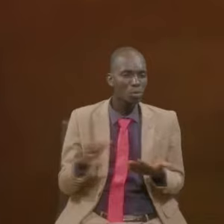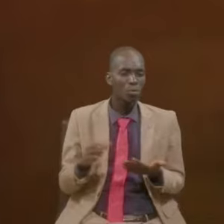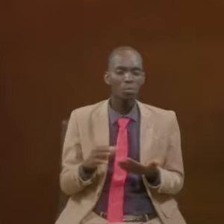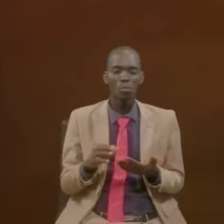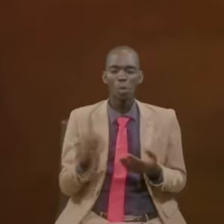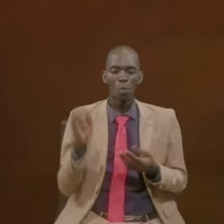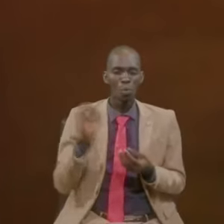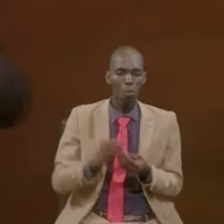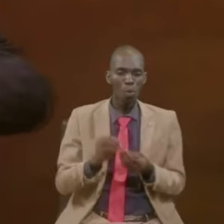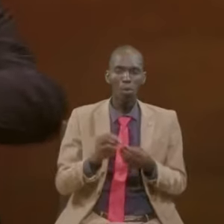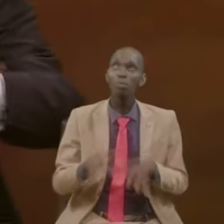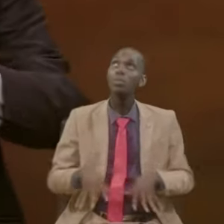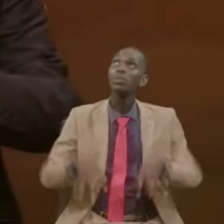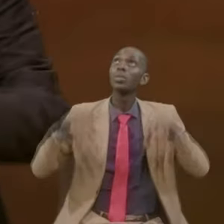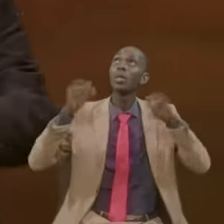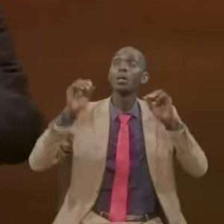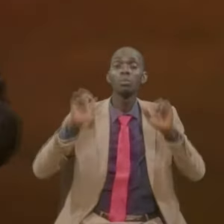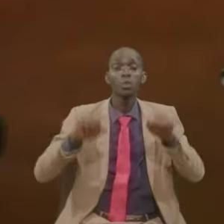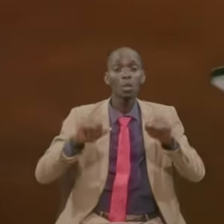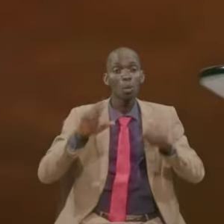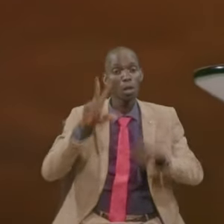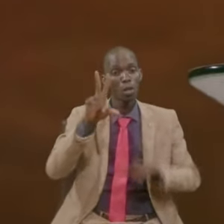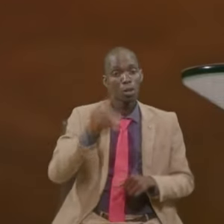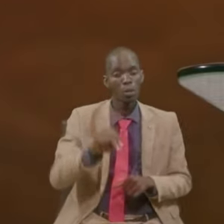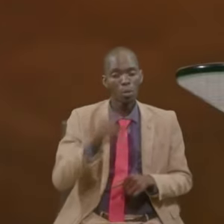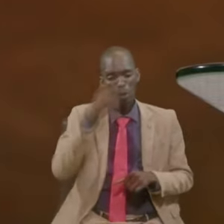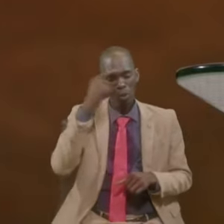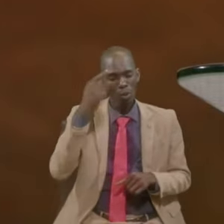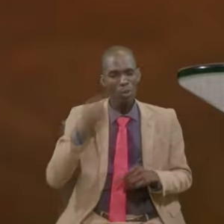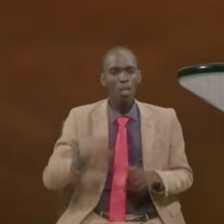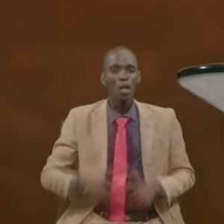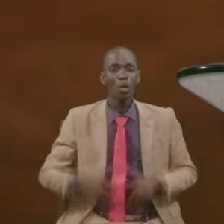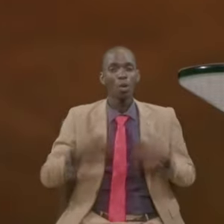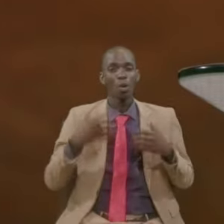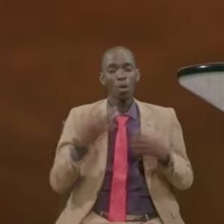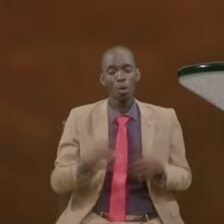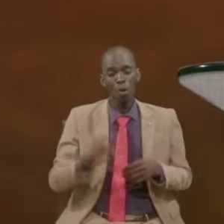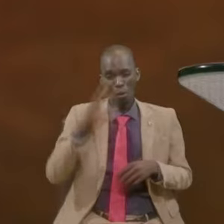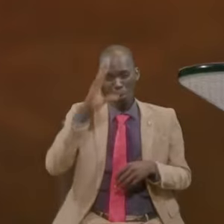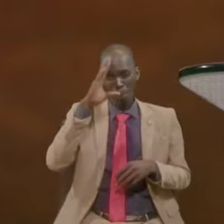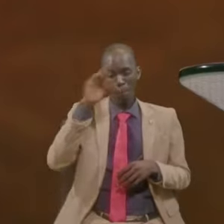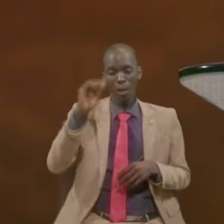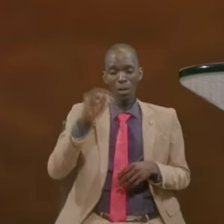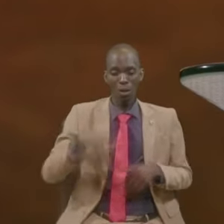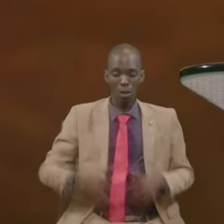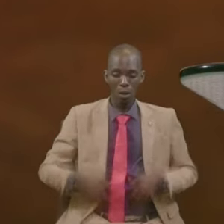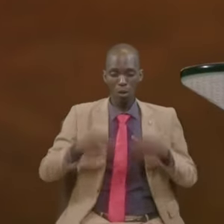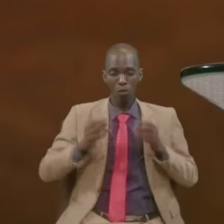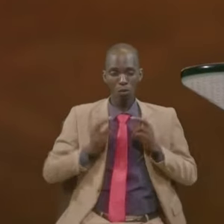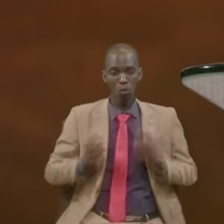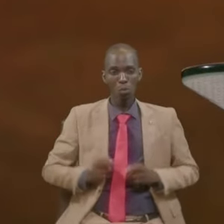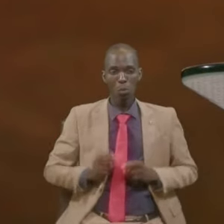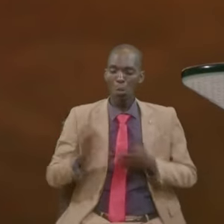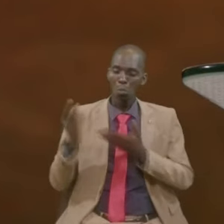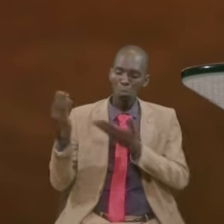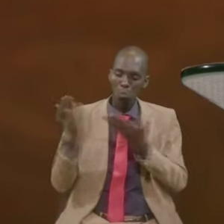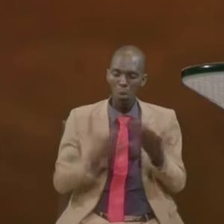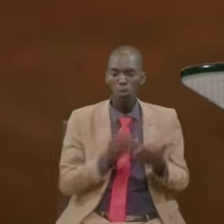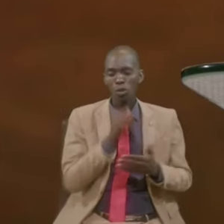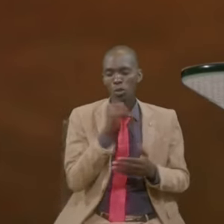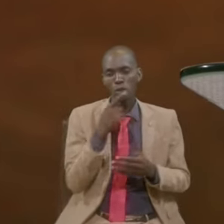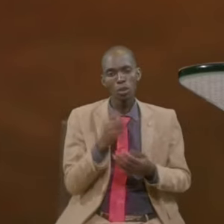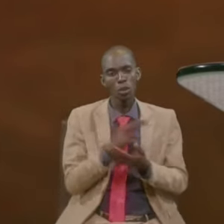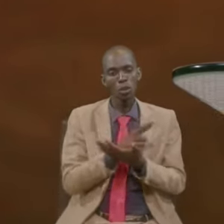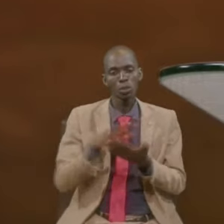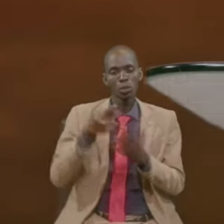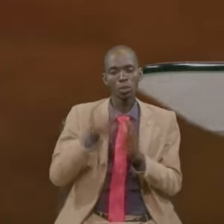No. Because the wrath of man worketh not the righteousness of God.